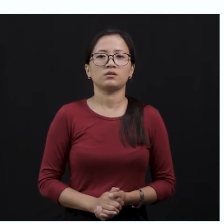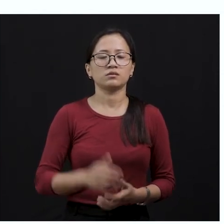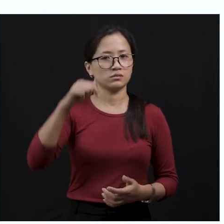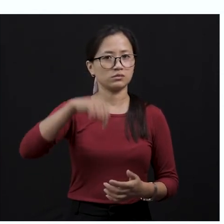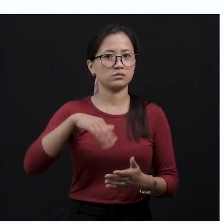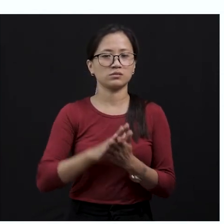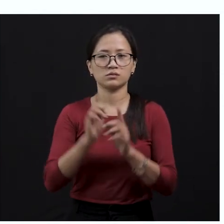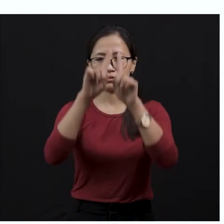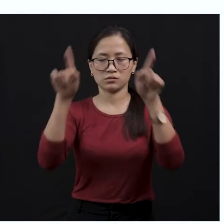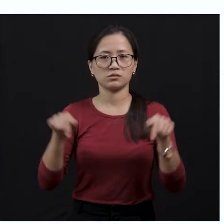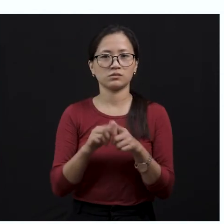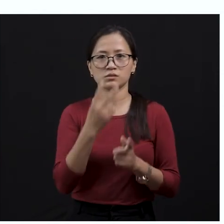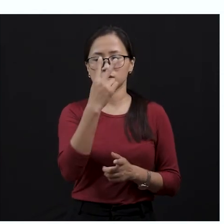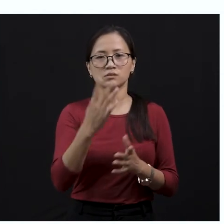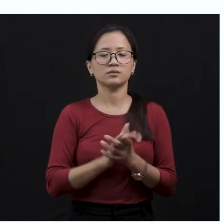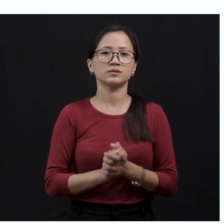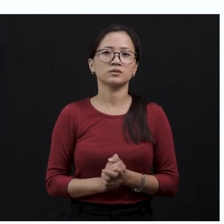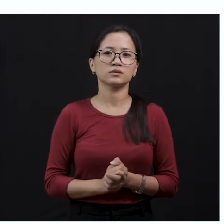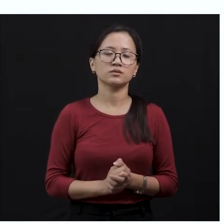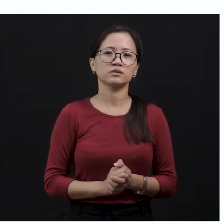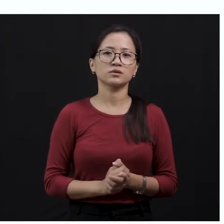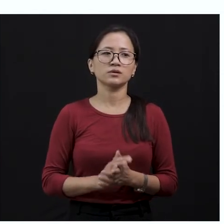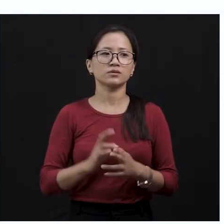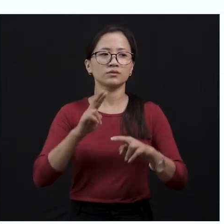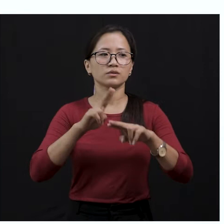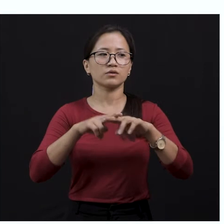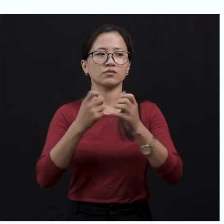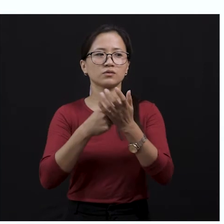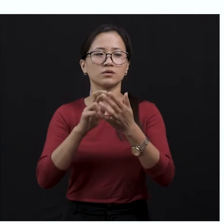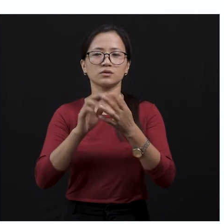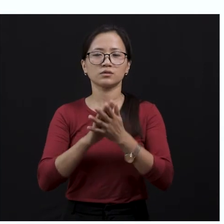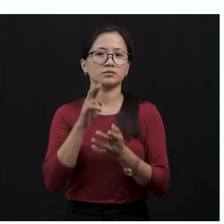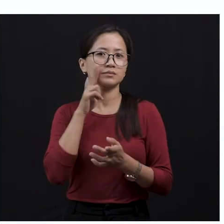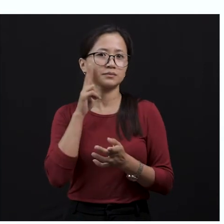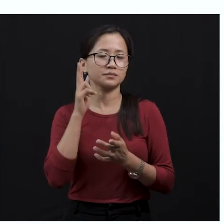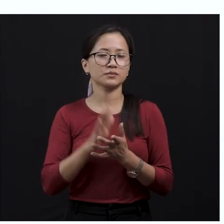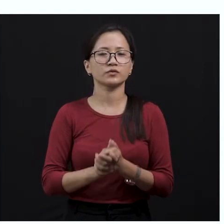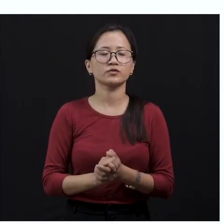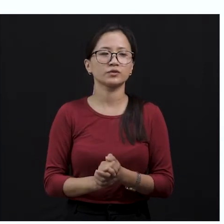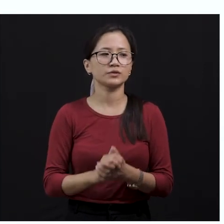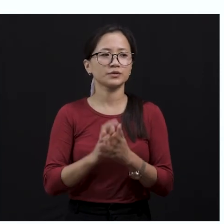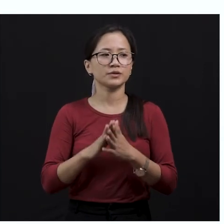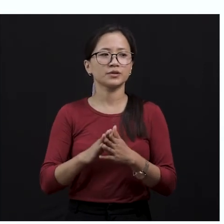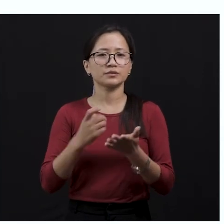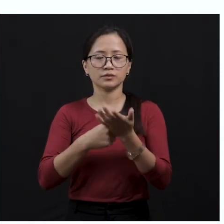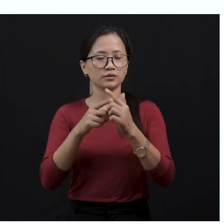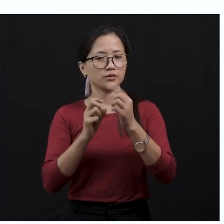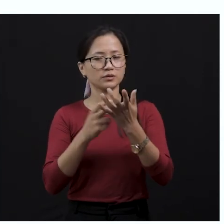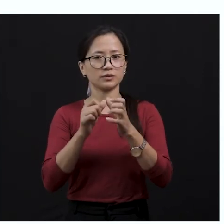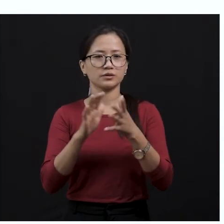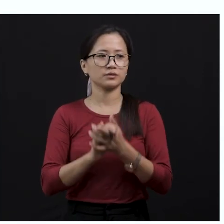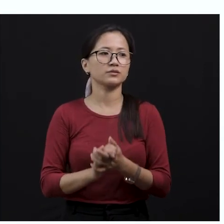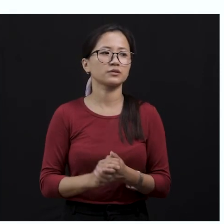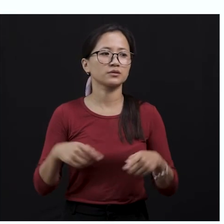Now here in this picture, you see that there were foreign trades with Mesopotamia, that is Iraq, and